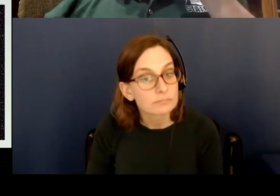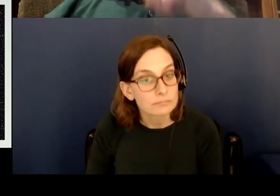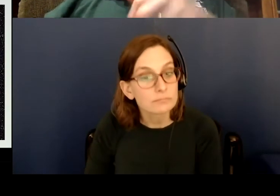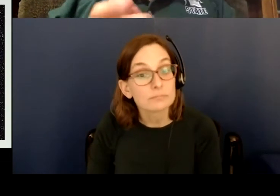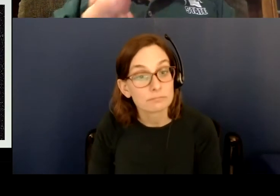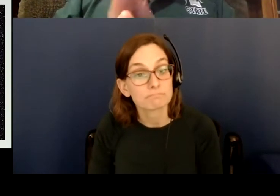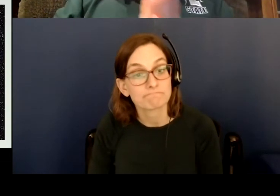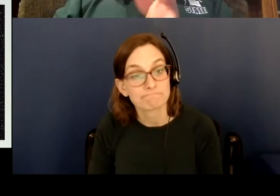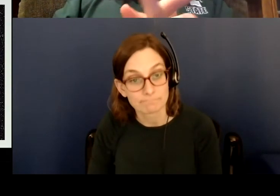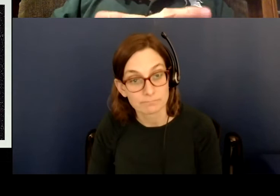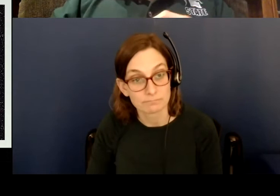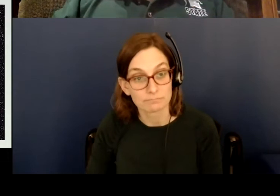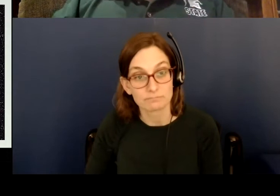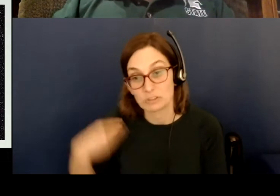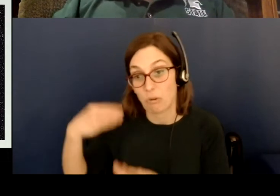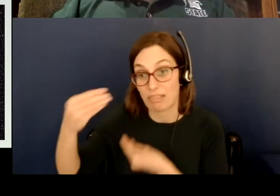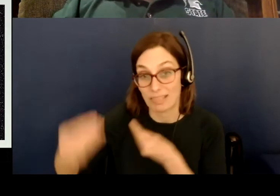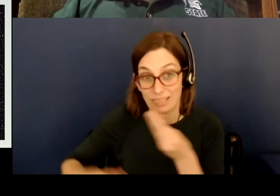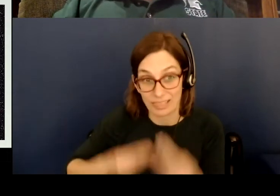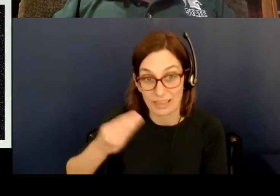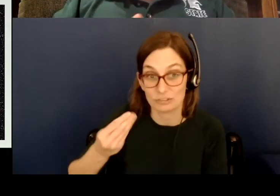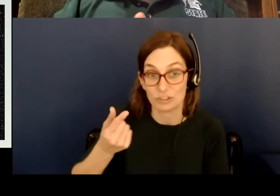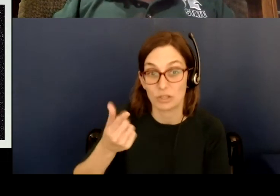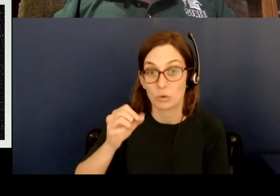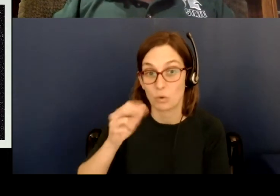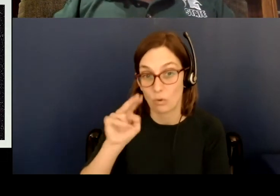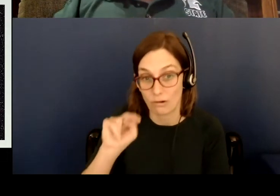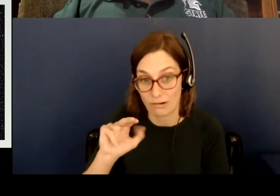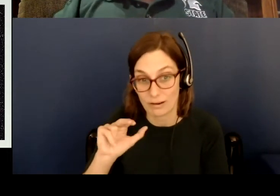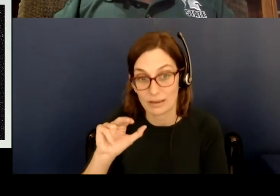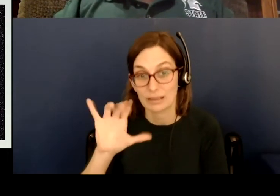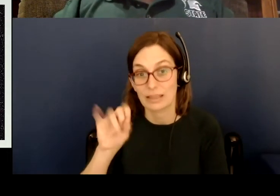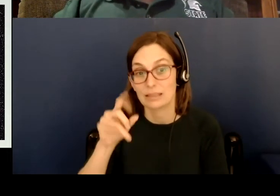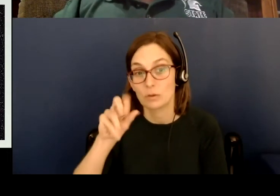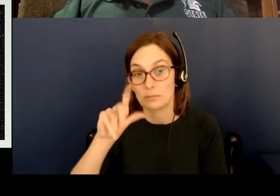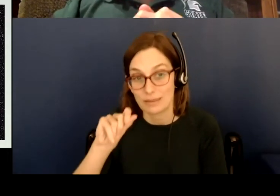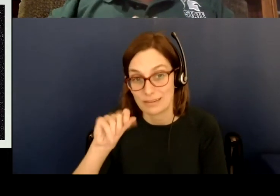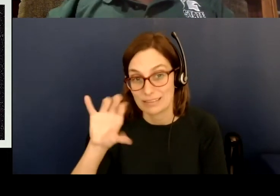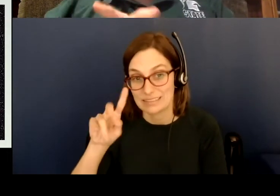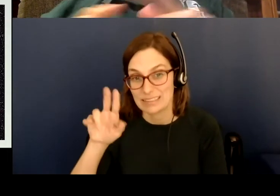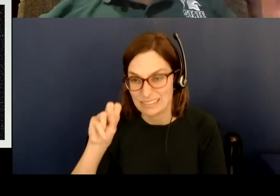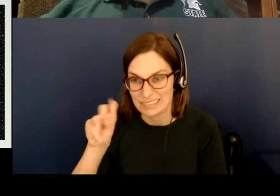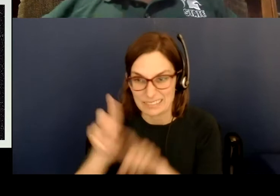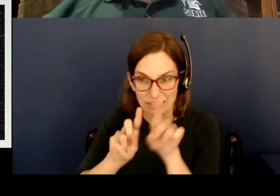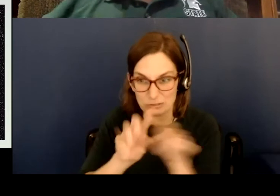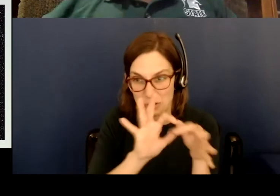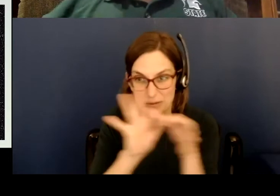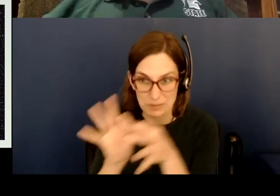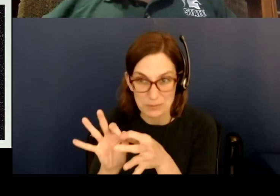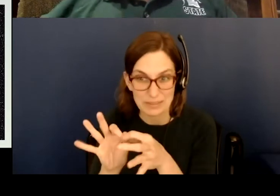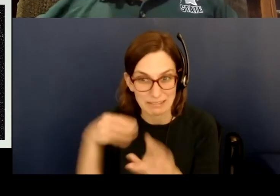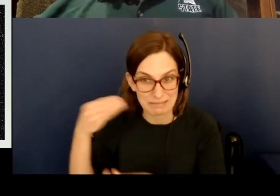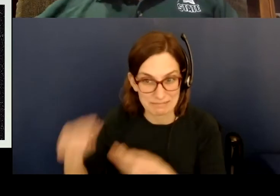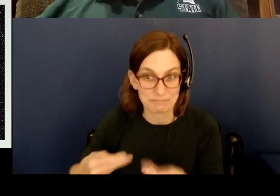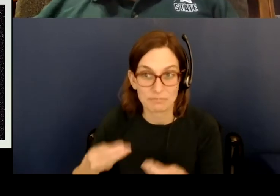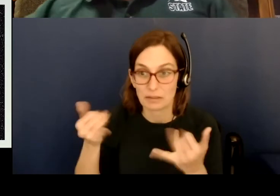So the legend of the Gorgon, Cassiopeia, and Cetus, and the stars associated. This is